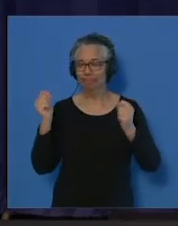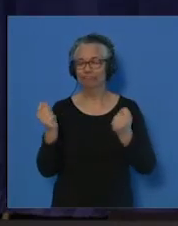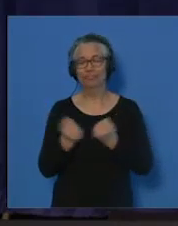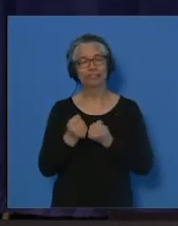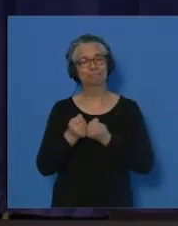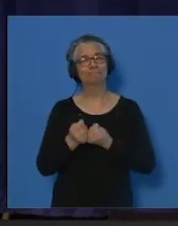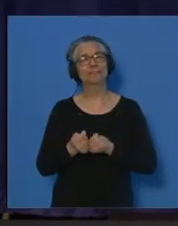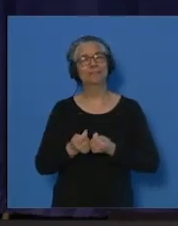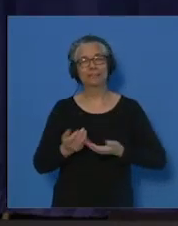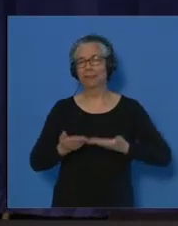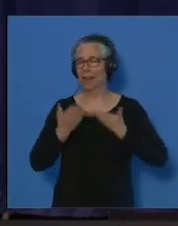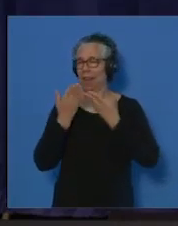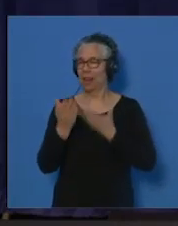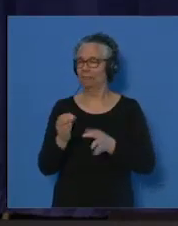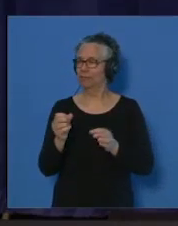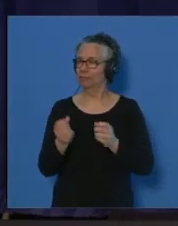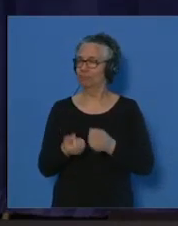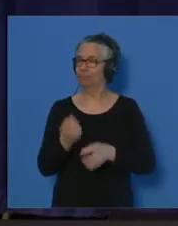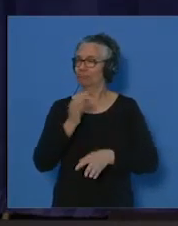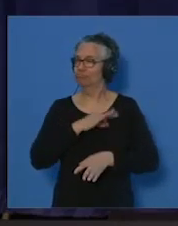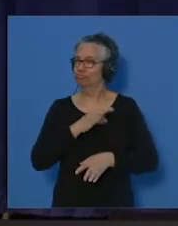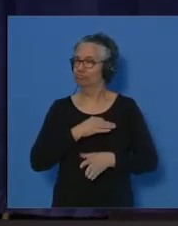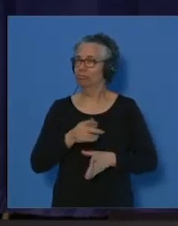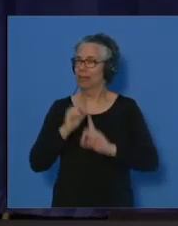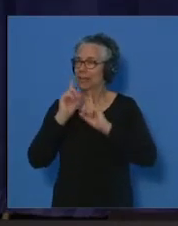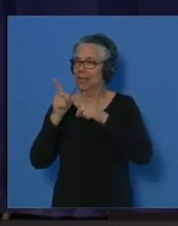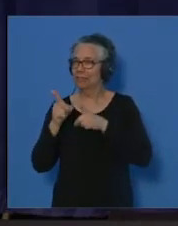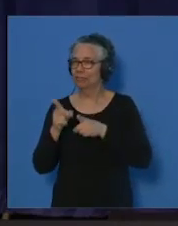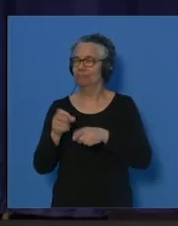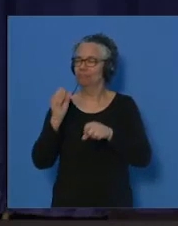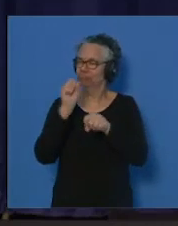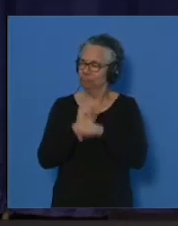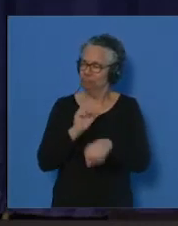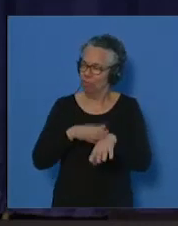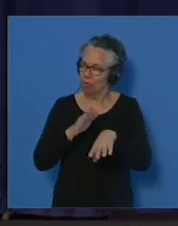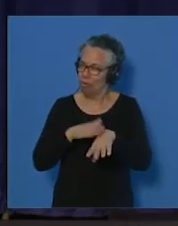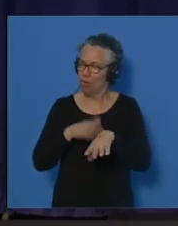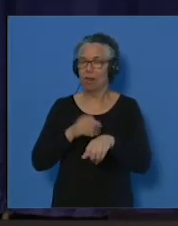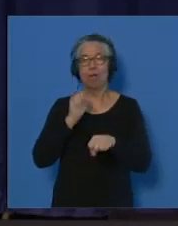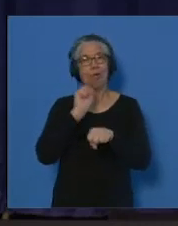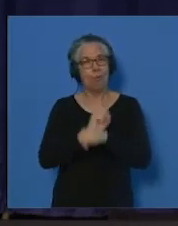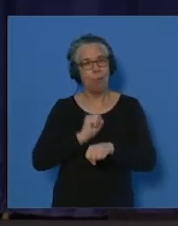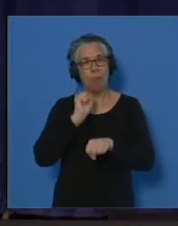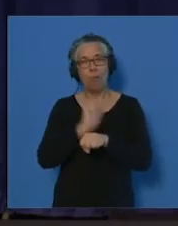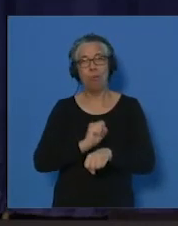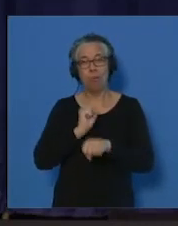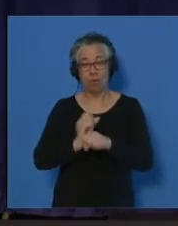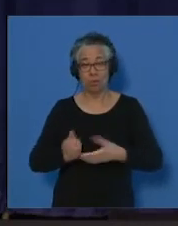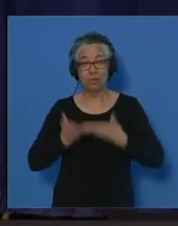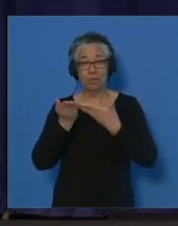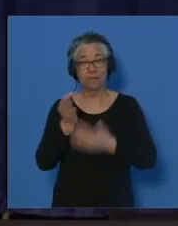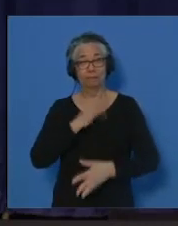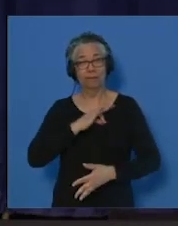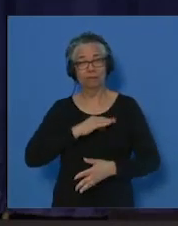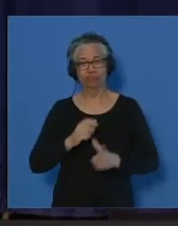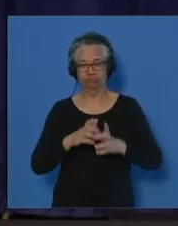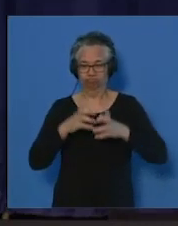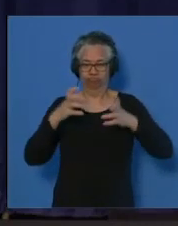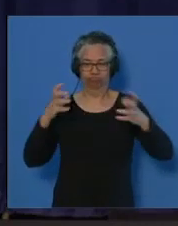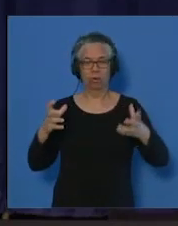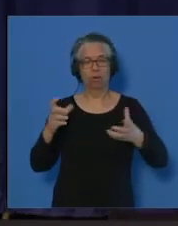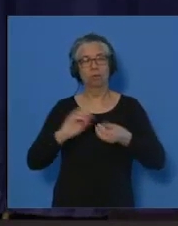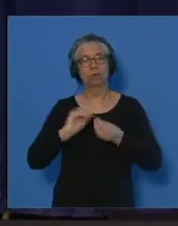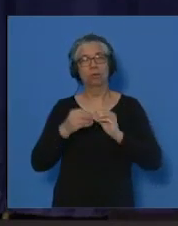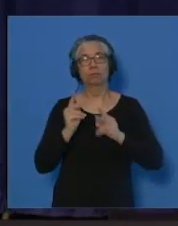deserves a lot of credit for answering the call and working hard to deliver benefits to a large number of people.